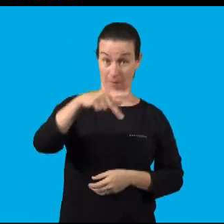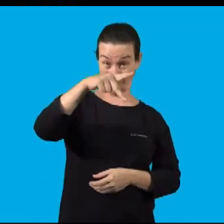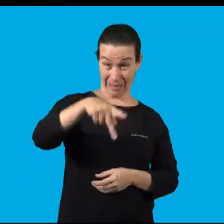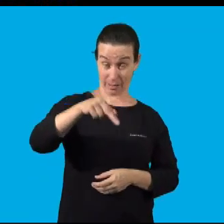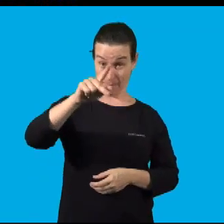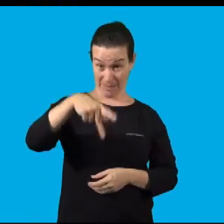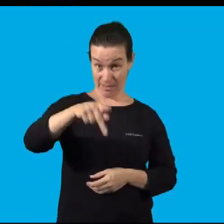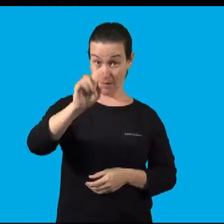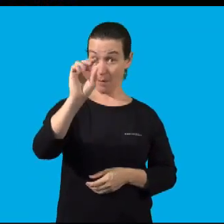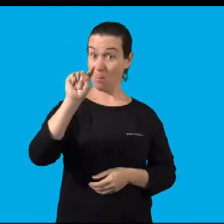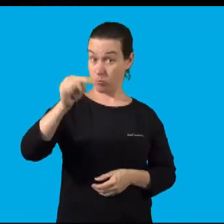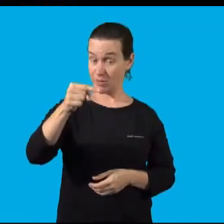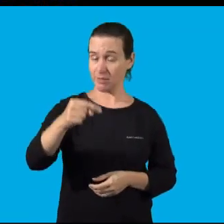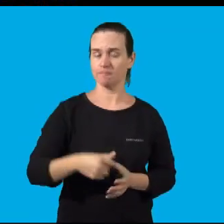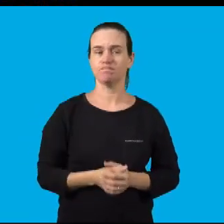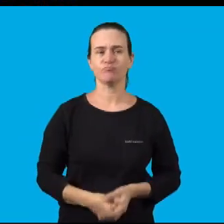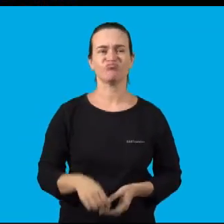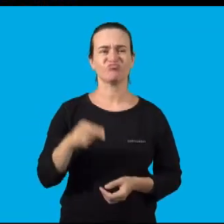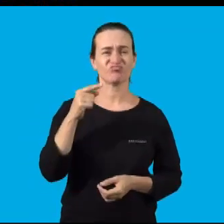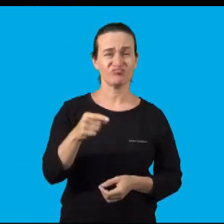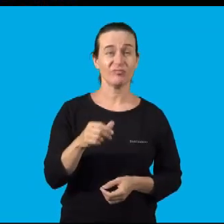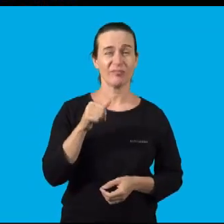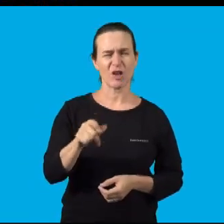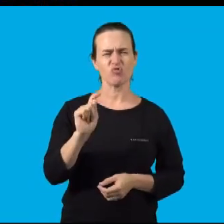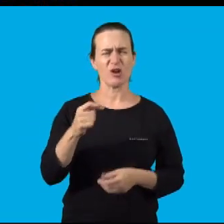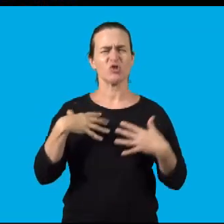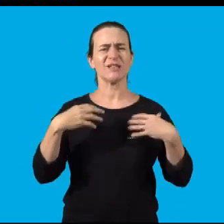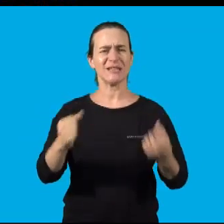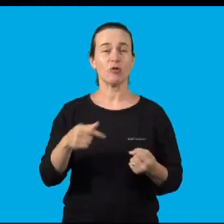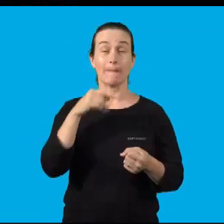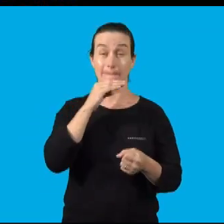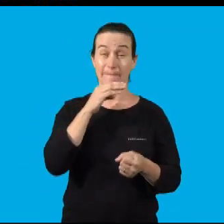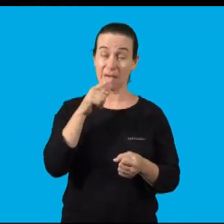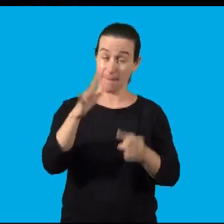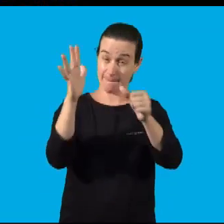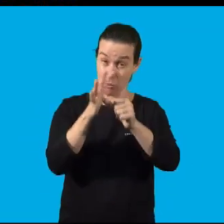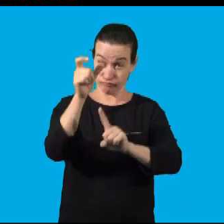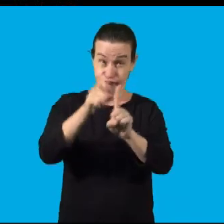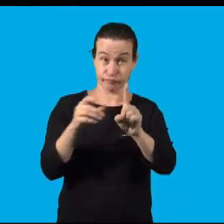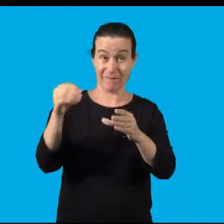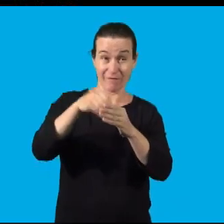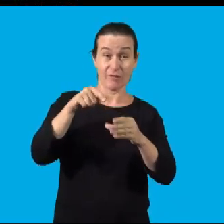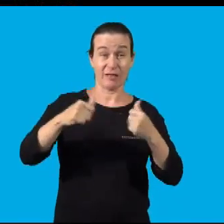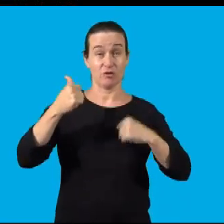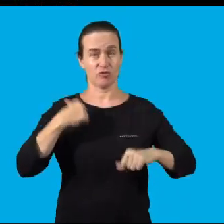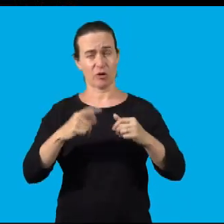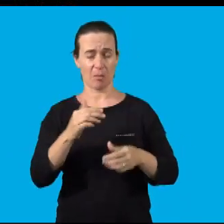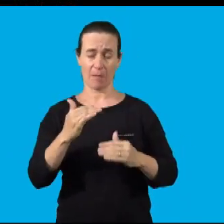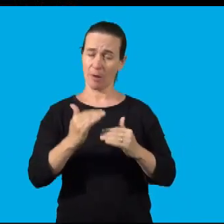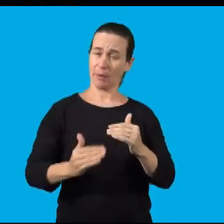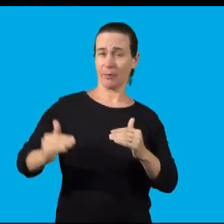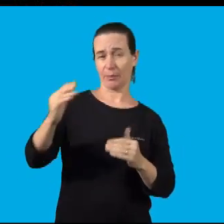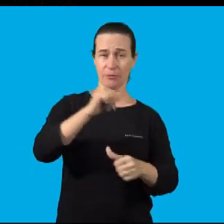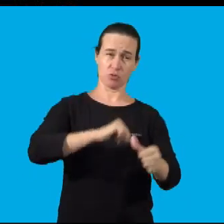Traditionally, a tragic hero is a central character of a high social status who is respected, and has